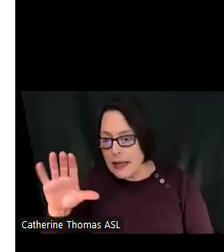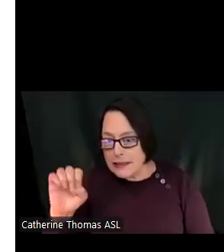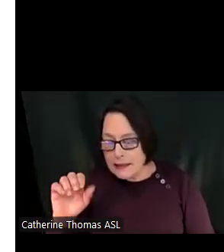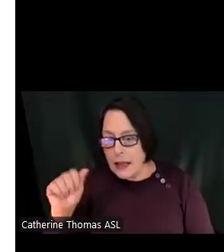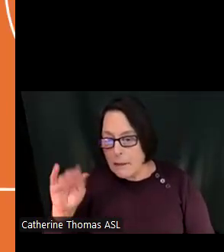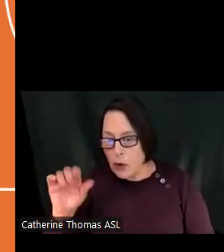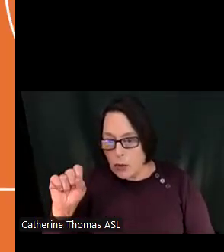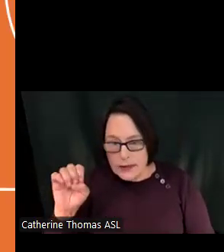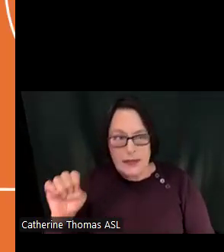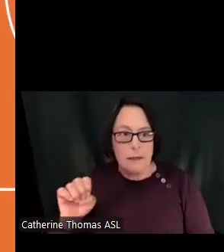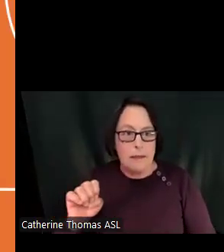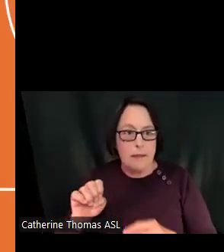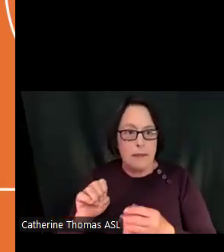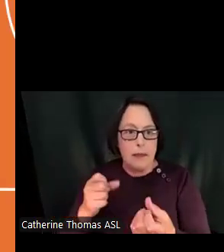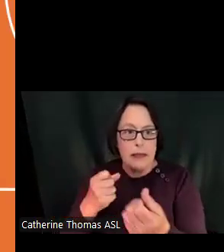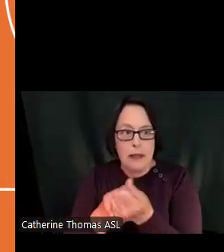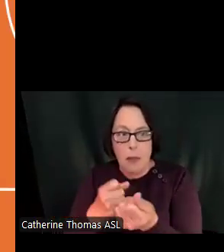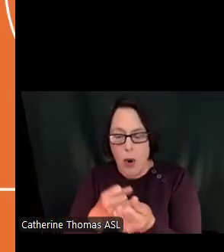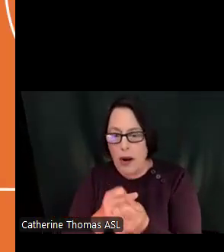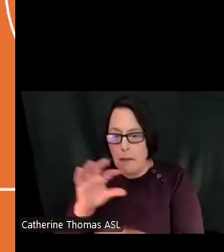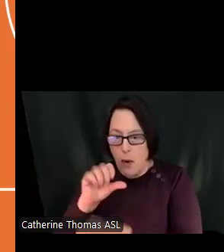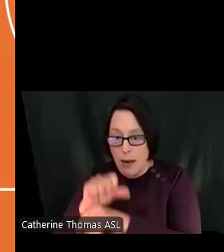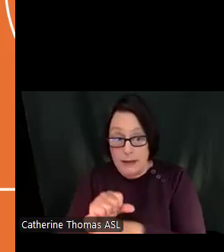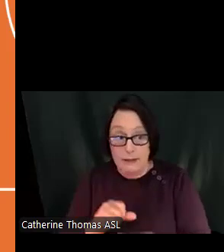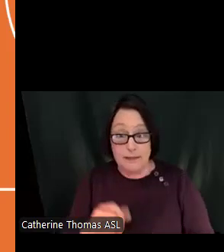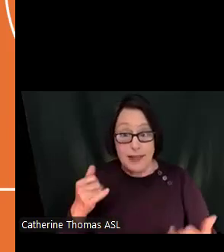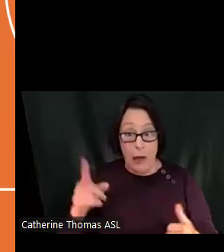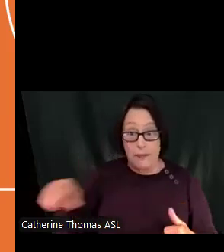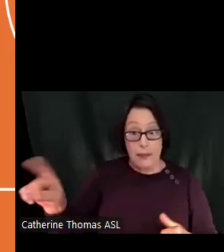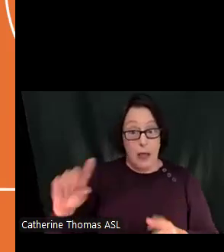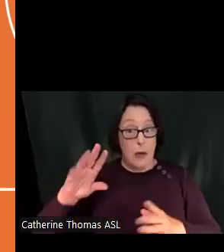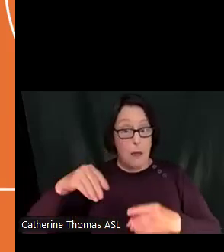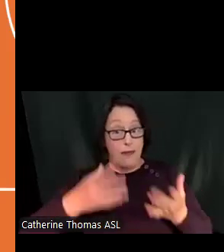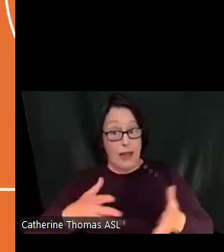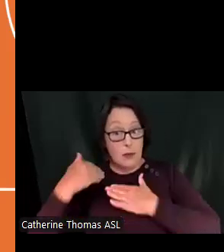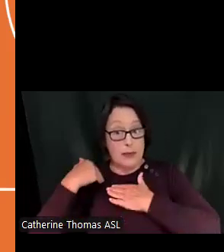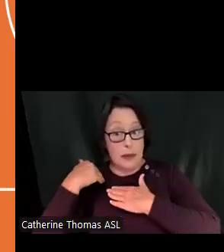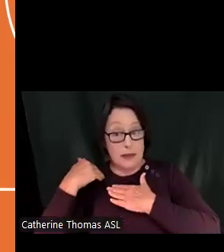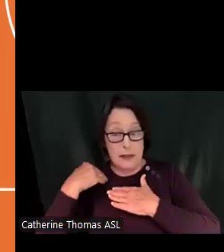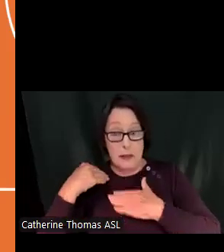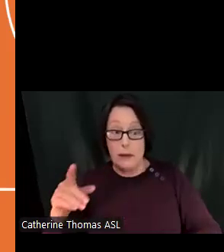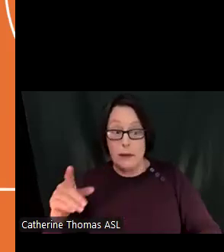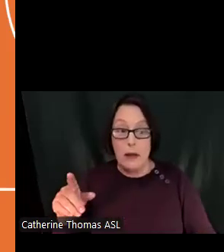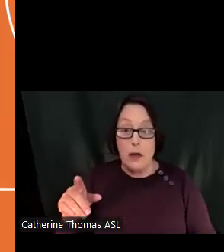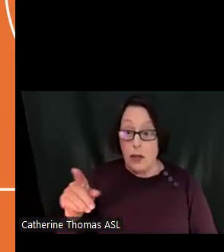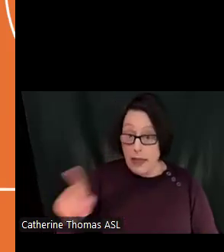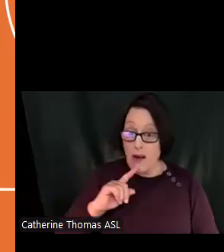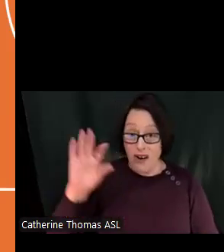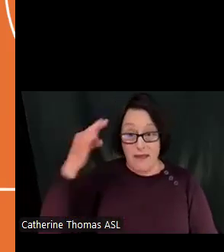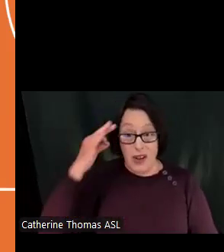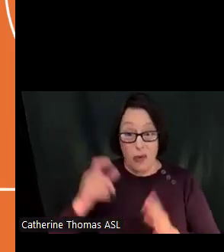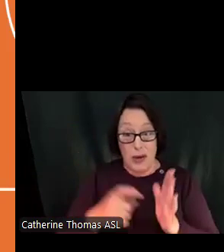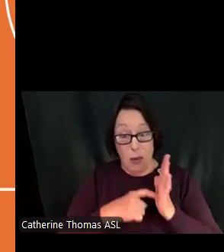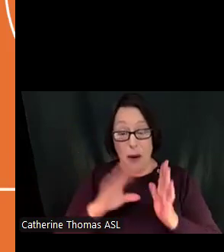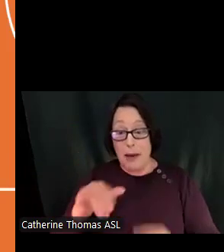Provider responsibilities. Healthcare providers are federally required by the